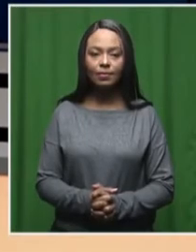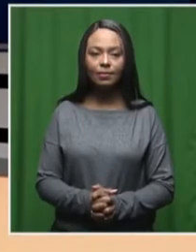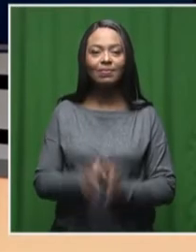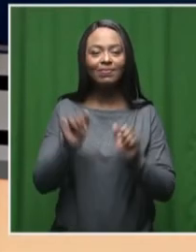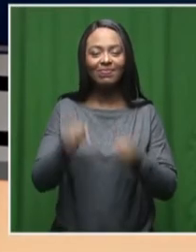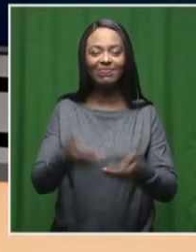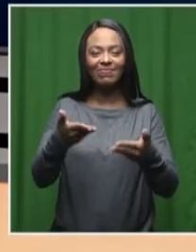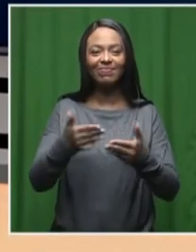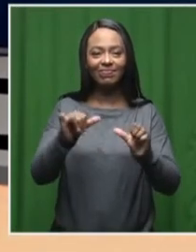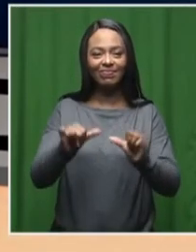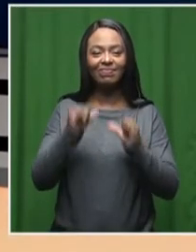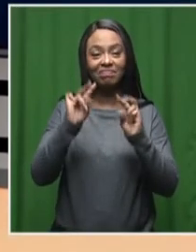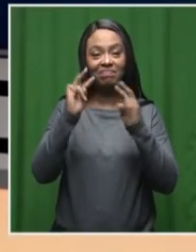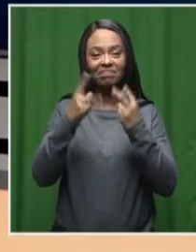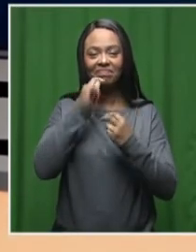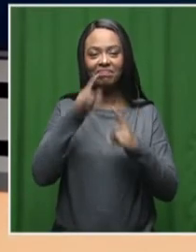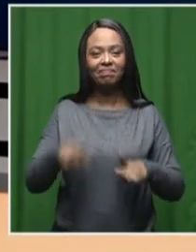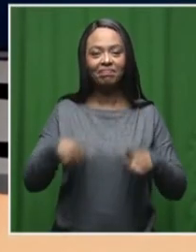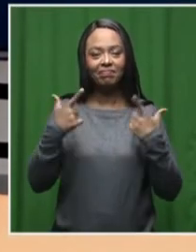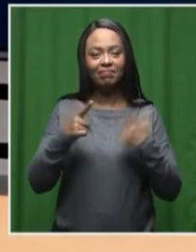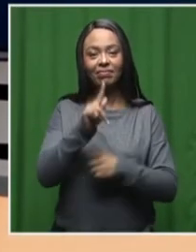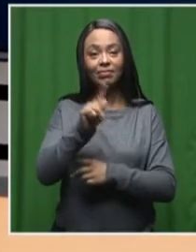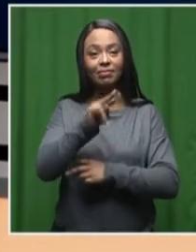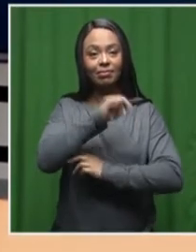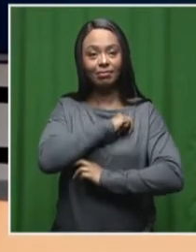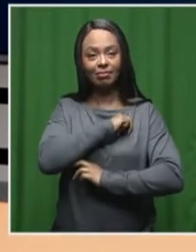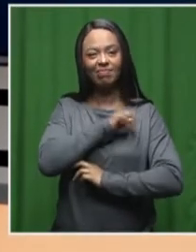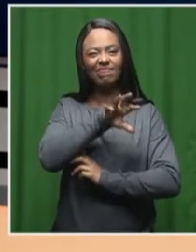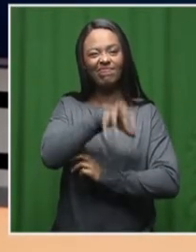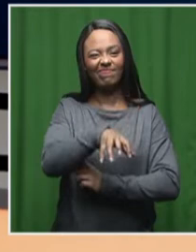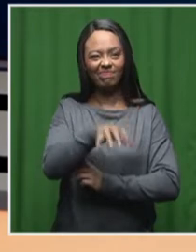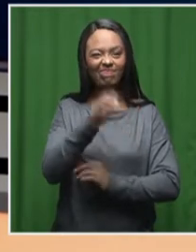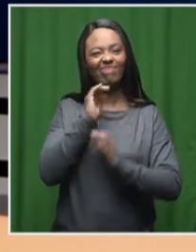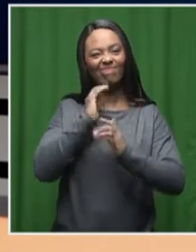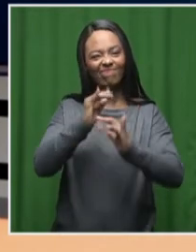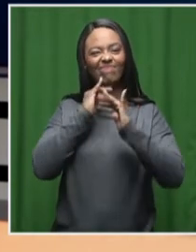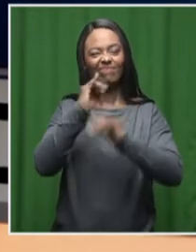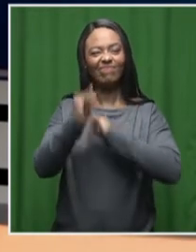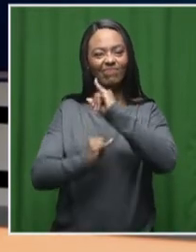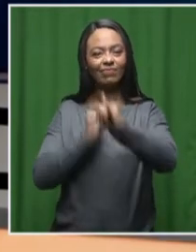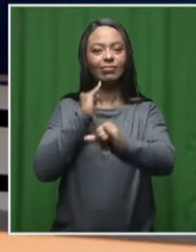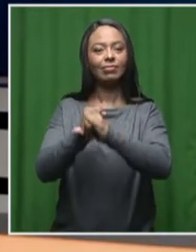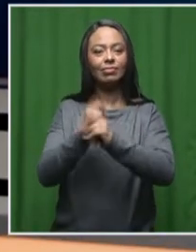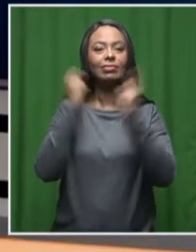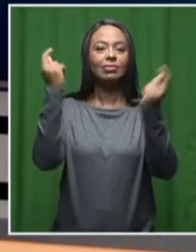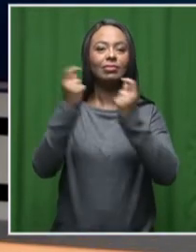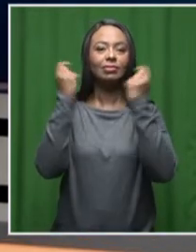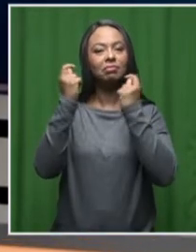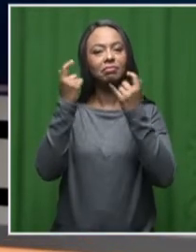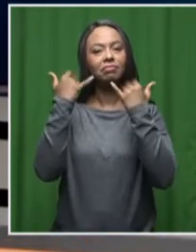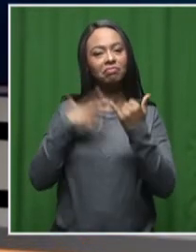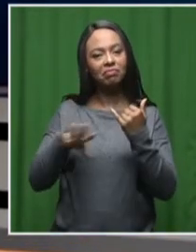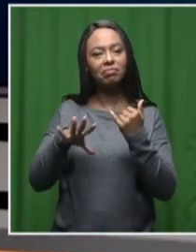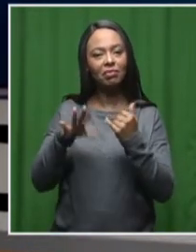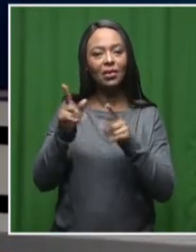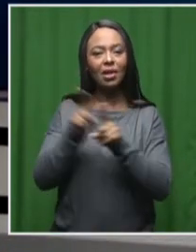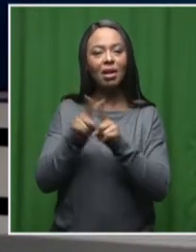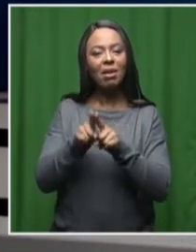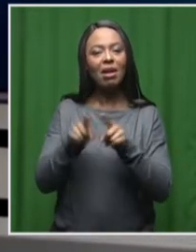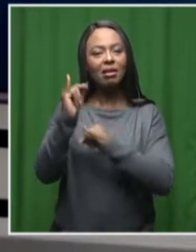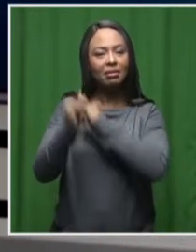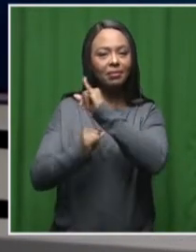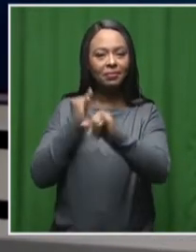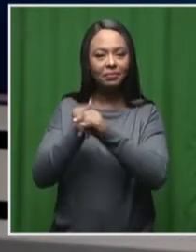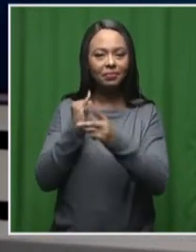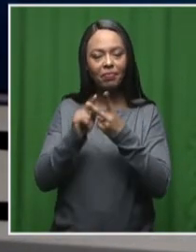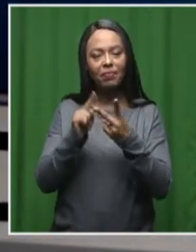Welcome back. You're still watching Morning Live. Now, KZN International Jazz Festival hopes to attract the international market in tourism, social cohesion,